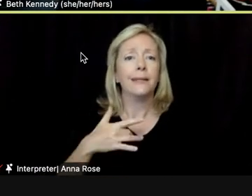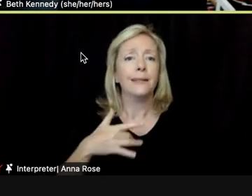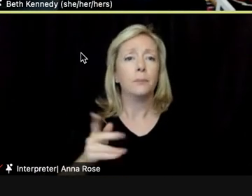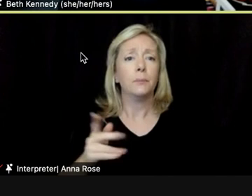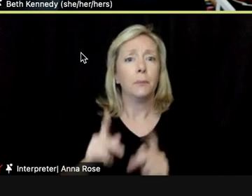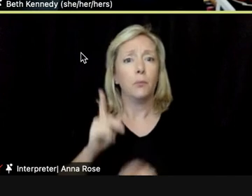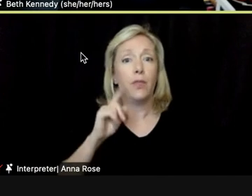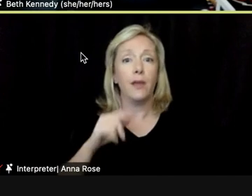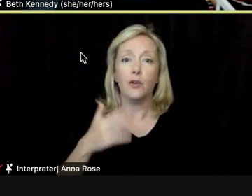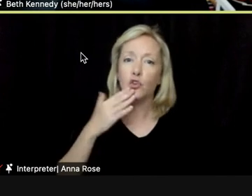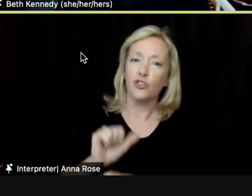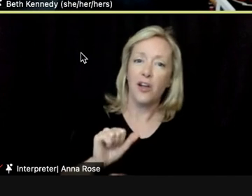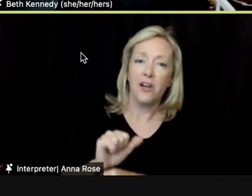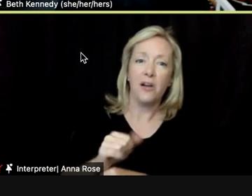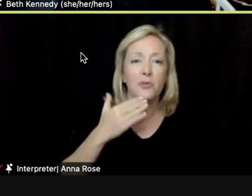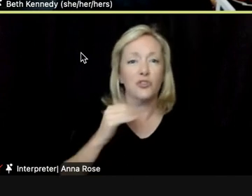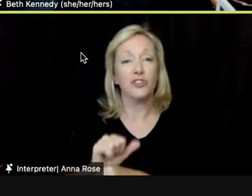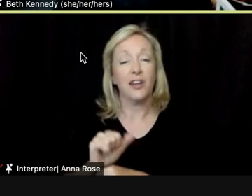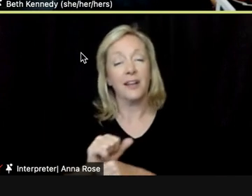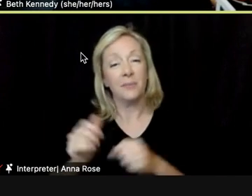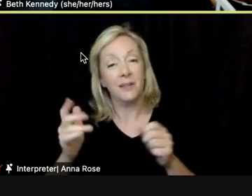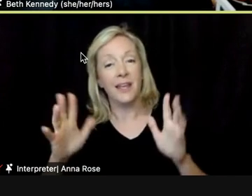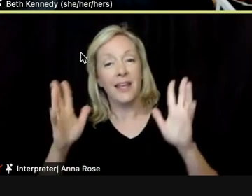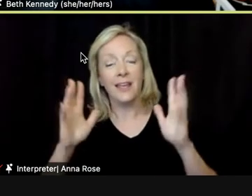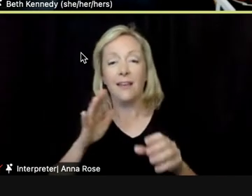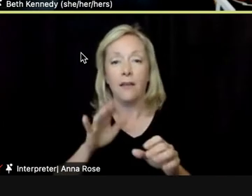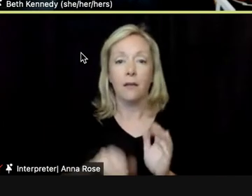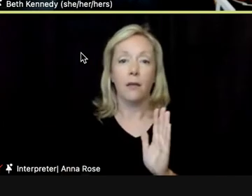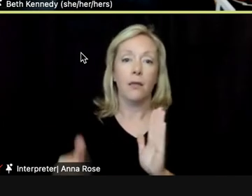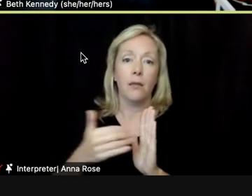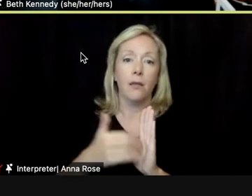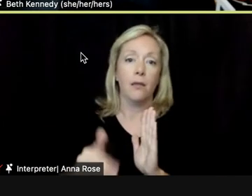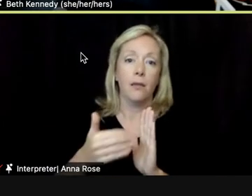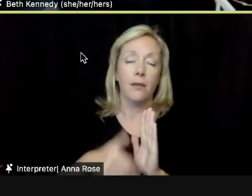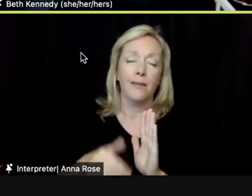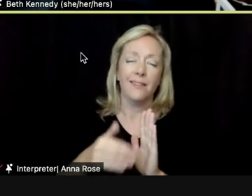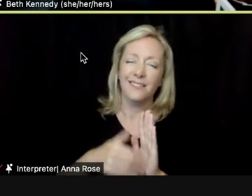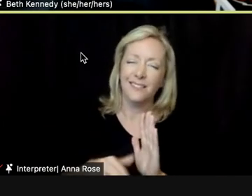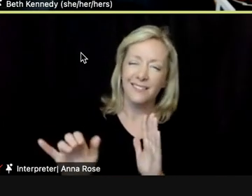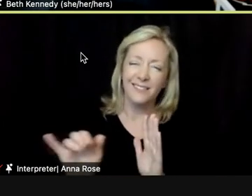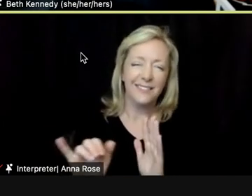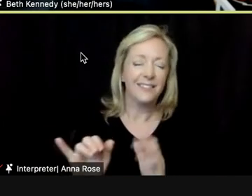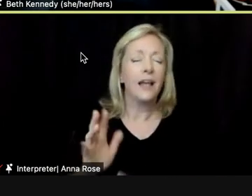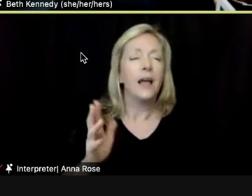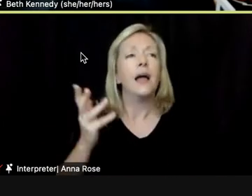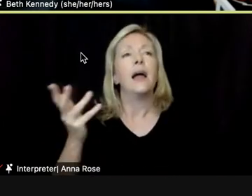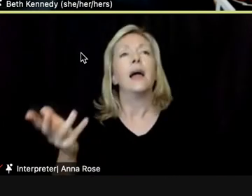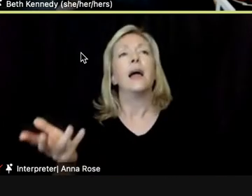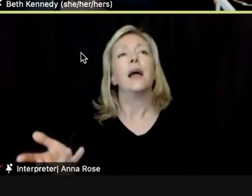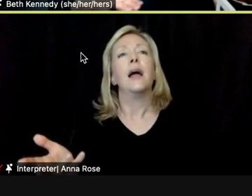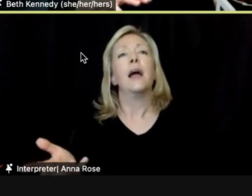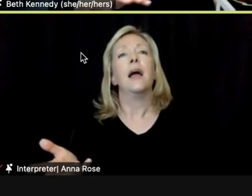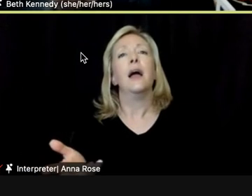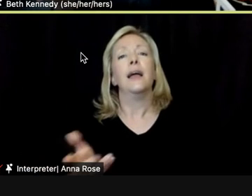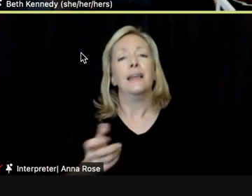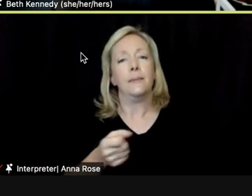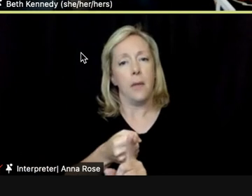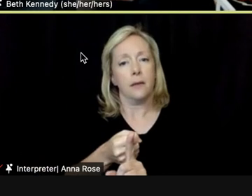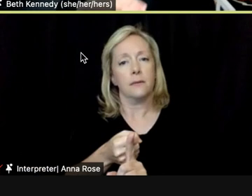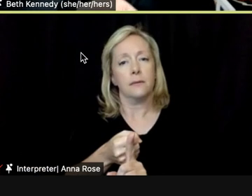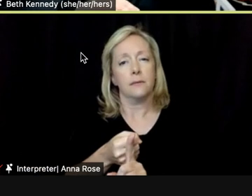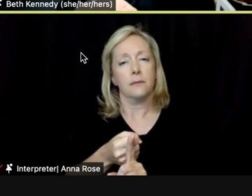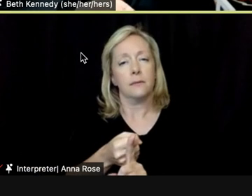reinforcement. And that can be, yes, it can be. But it's also the impact that you have